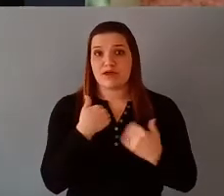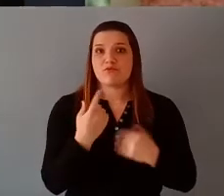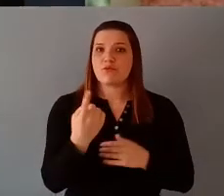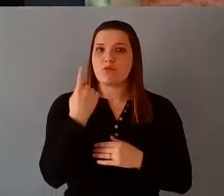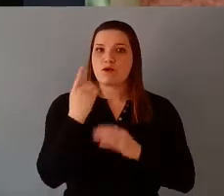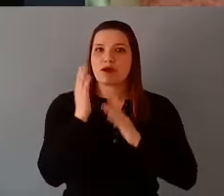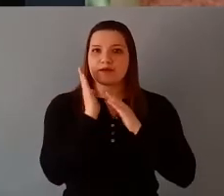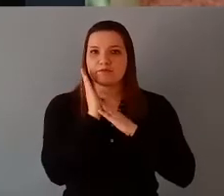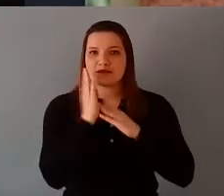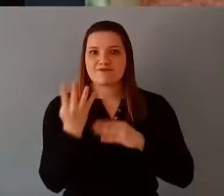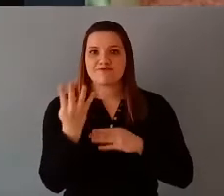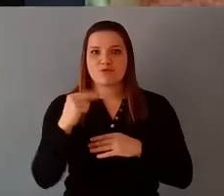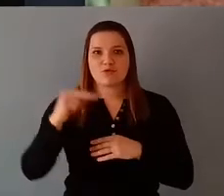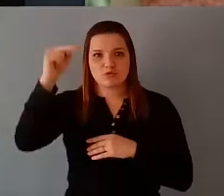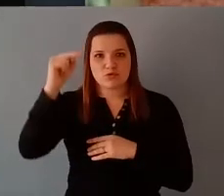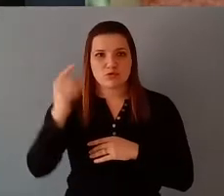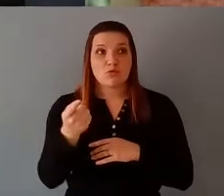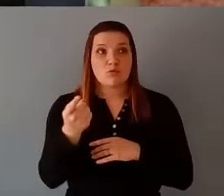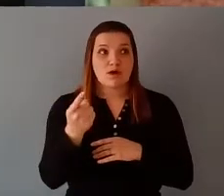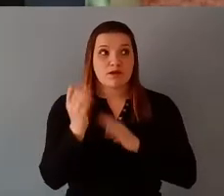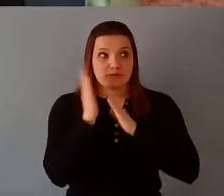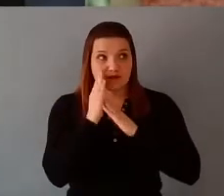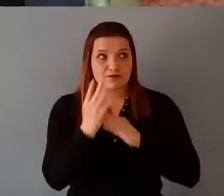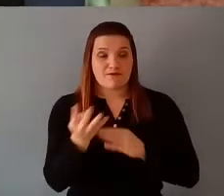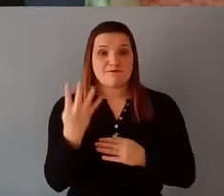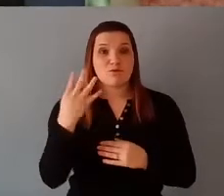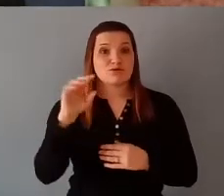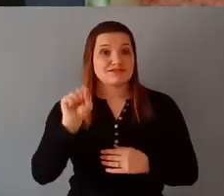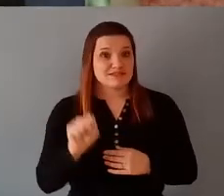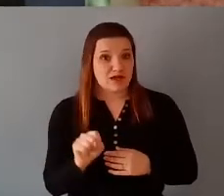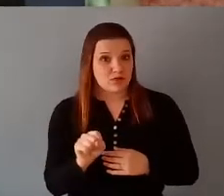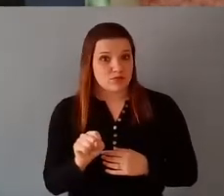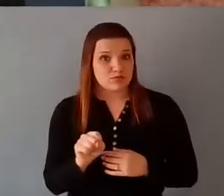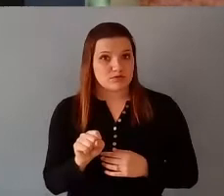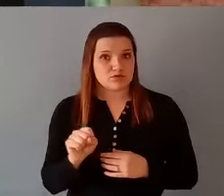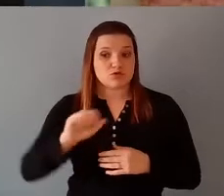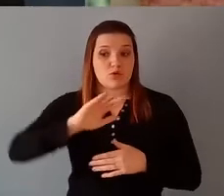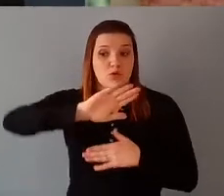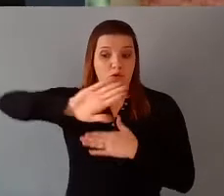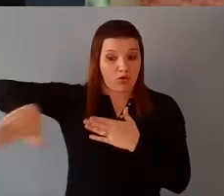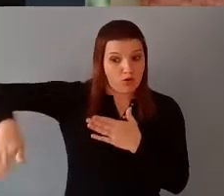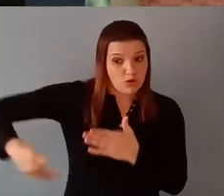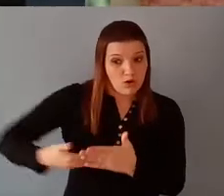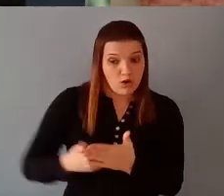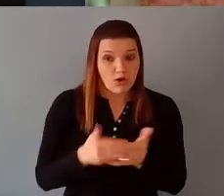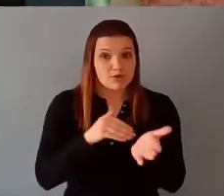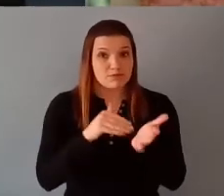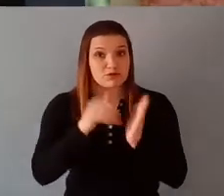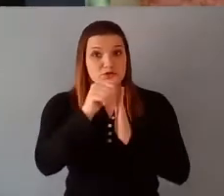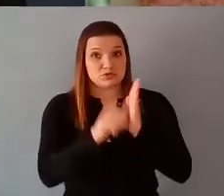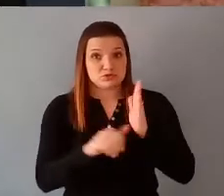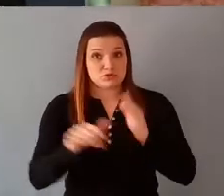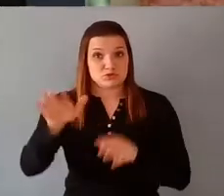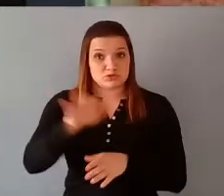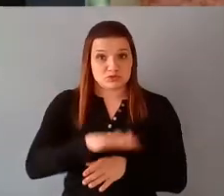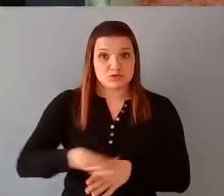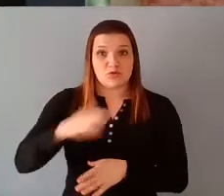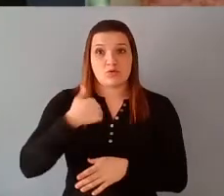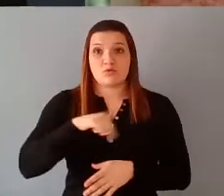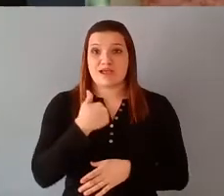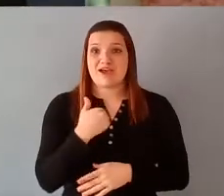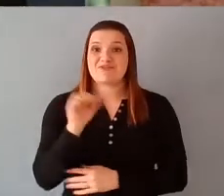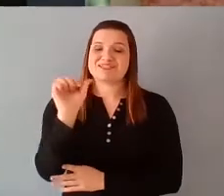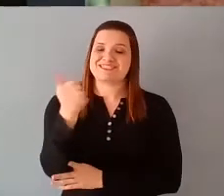North, 1 bed on 4 South. So across all the medical surgical units, we only have 10 of